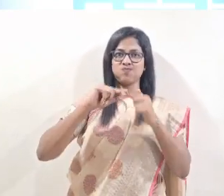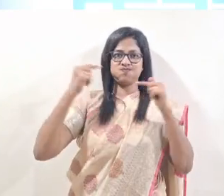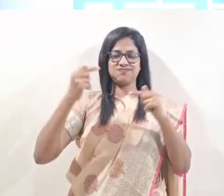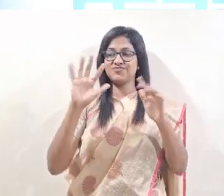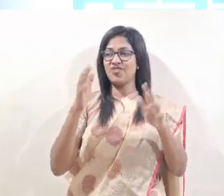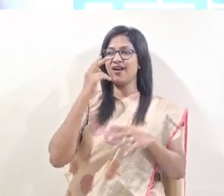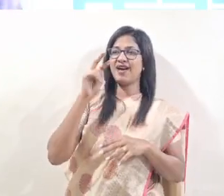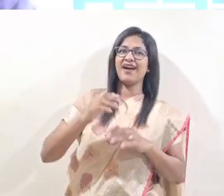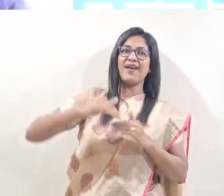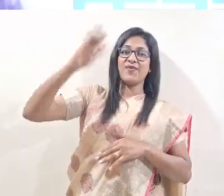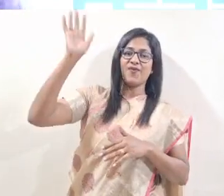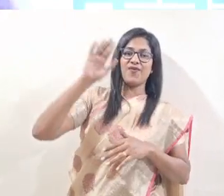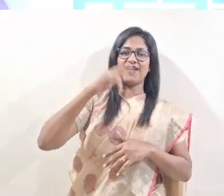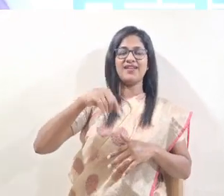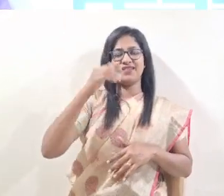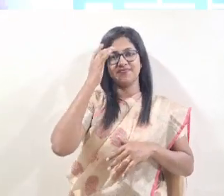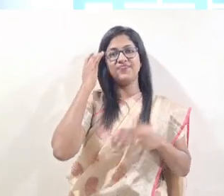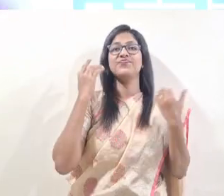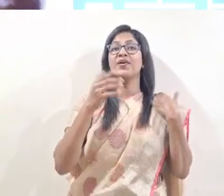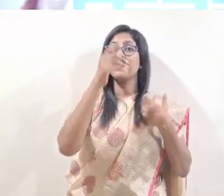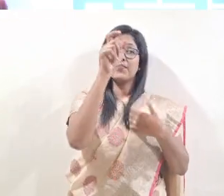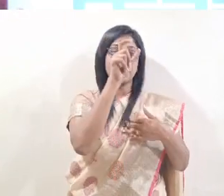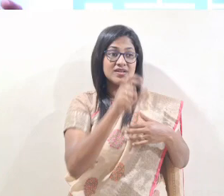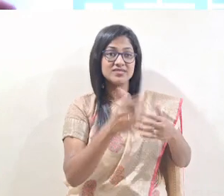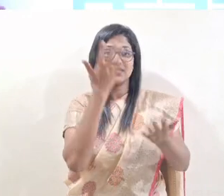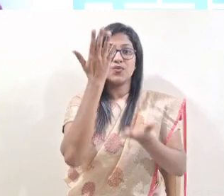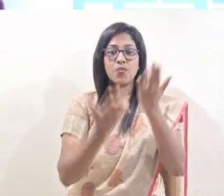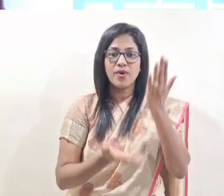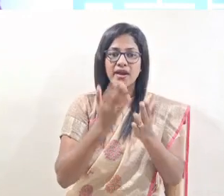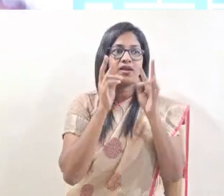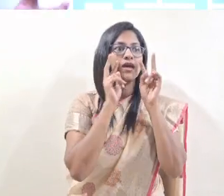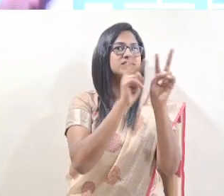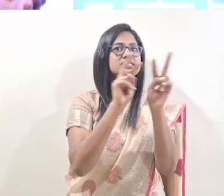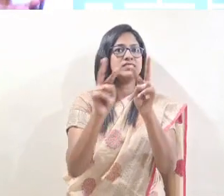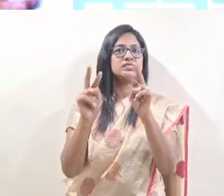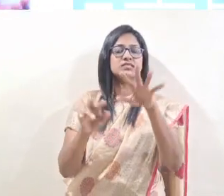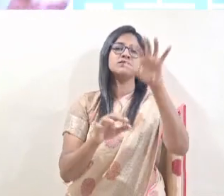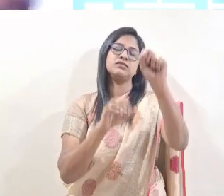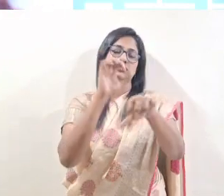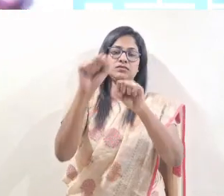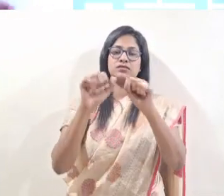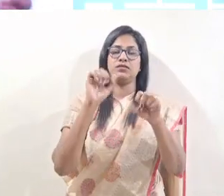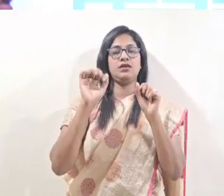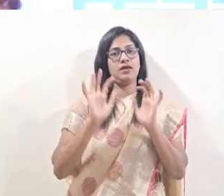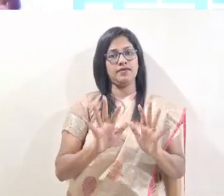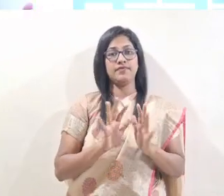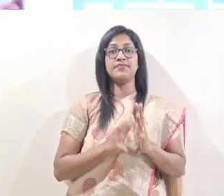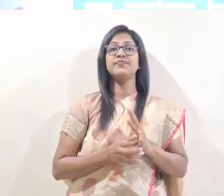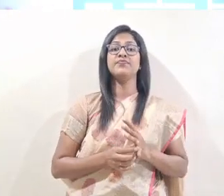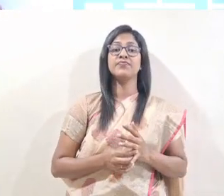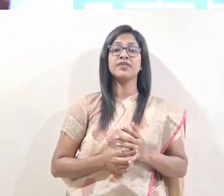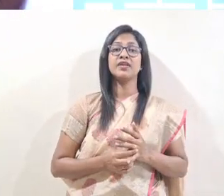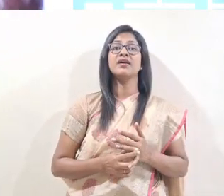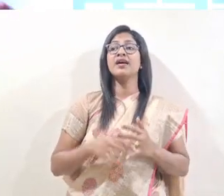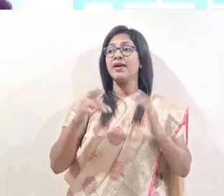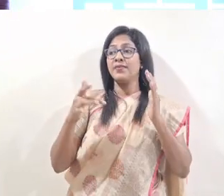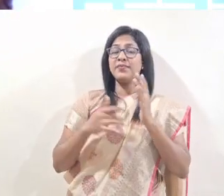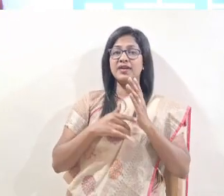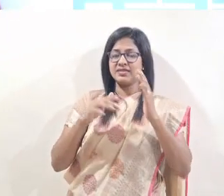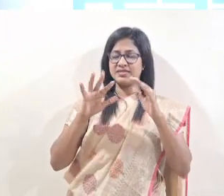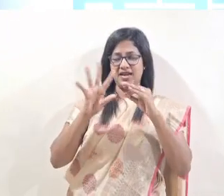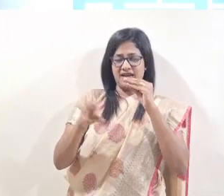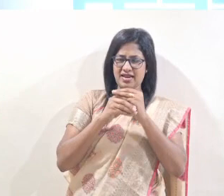get offended for that. The weight of the person. But now adding in the